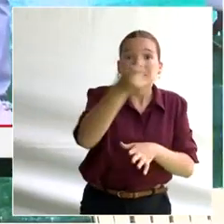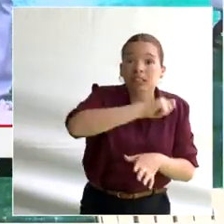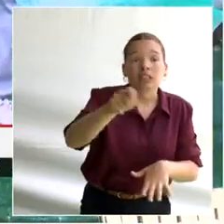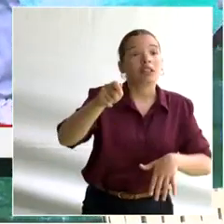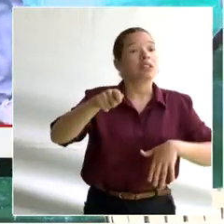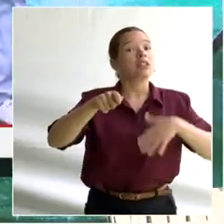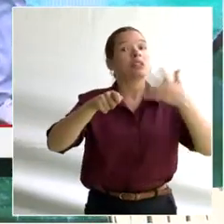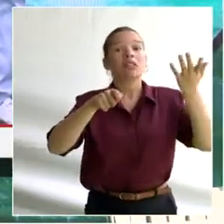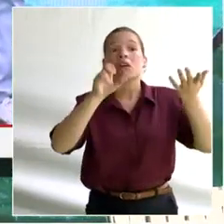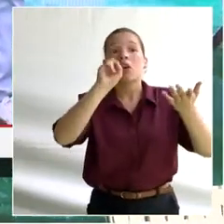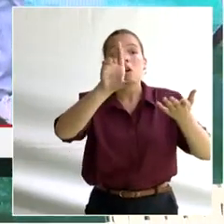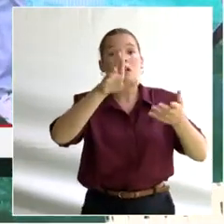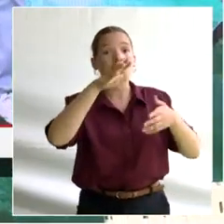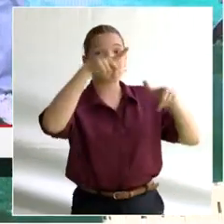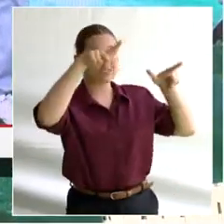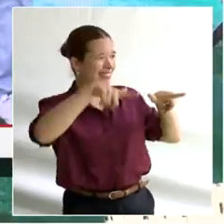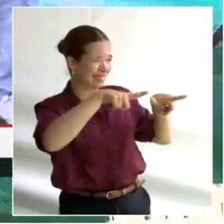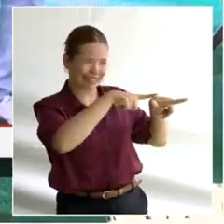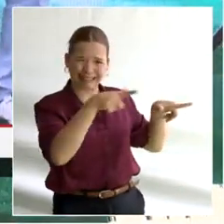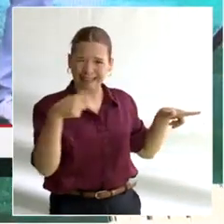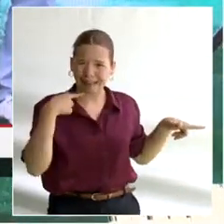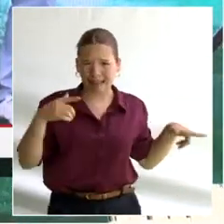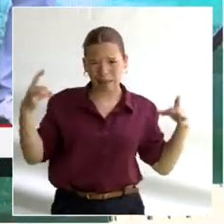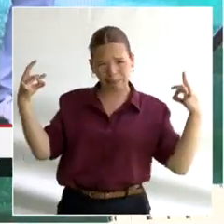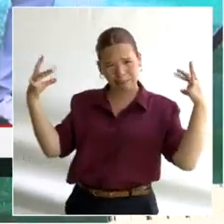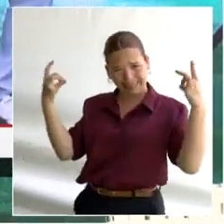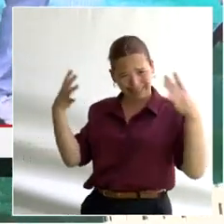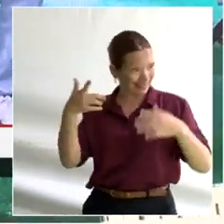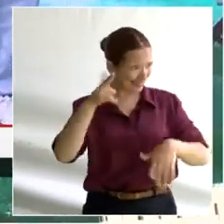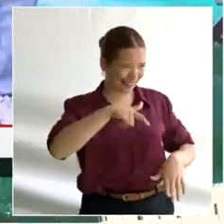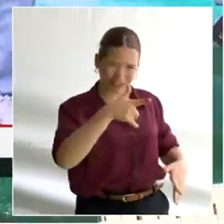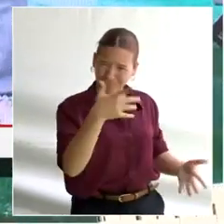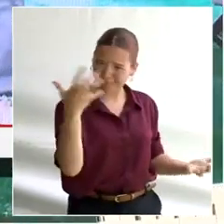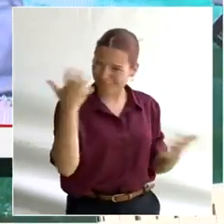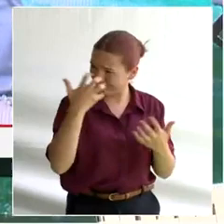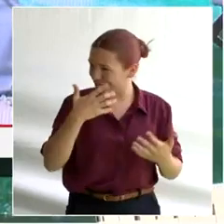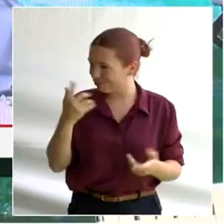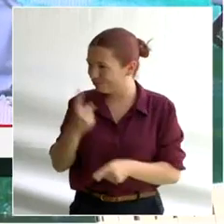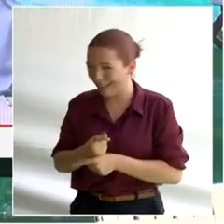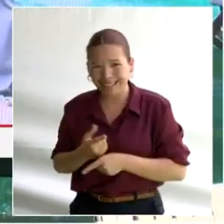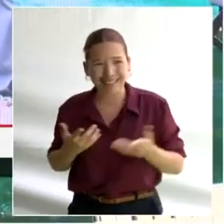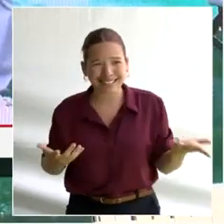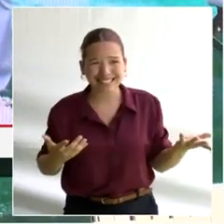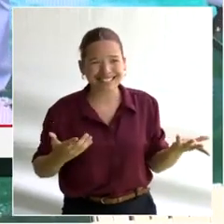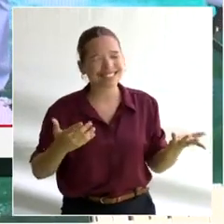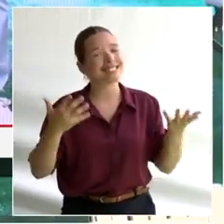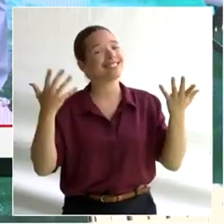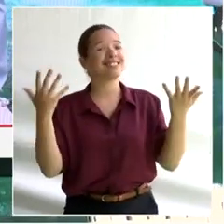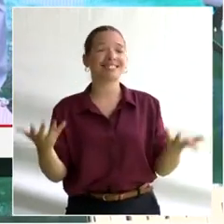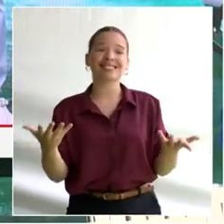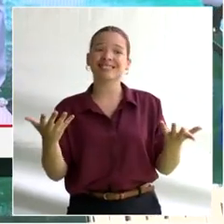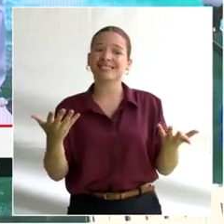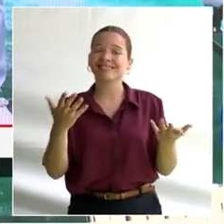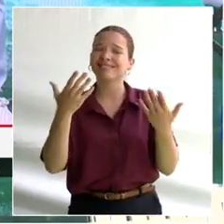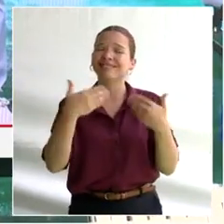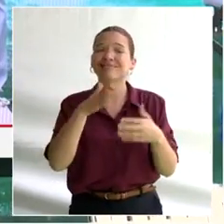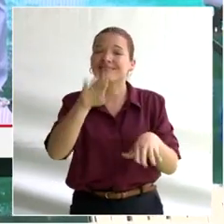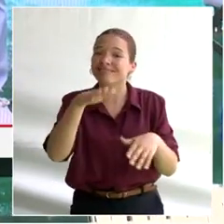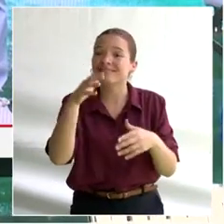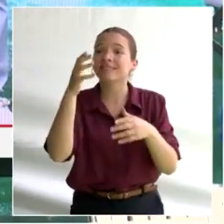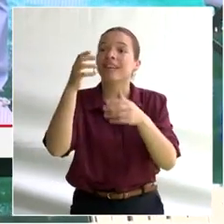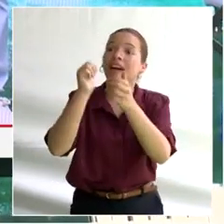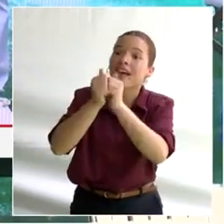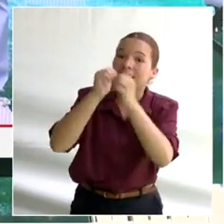scene. So good luck to all of the athletes. Thank you again to all of the title sponsors, to our